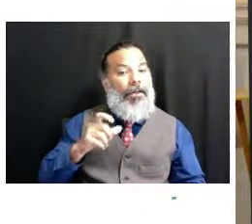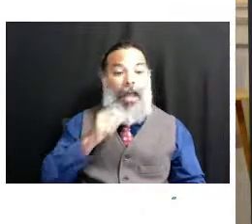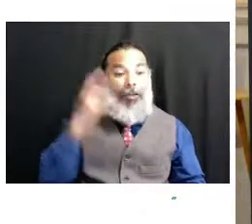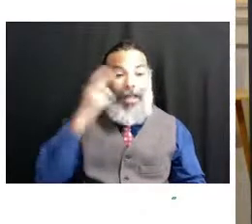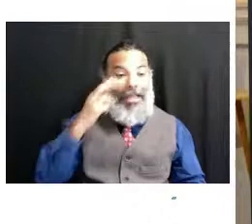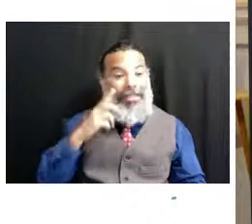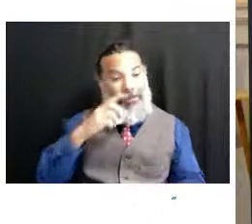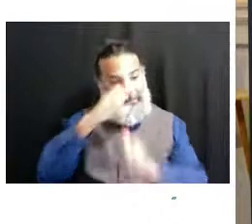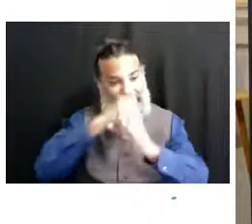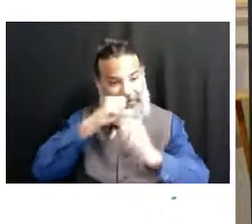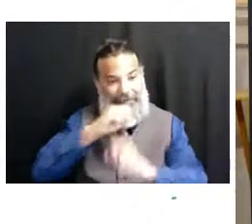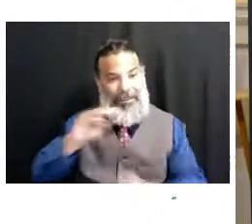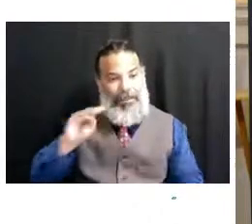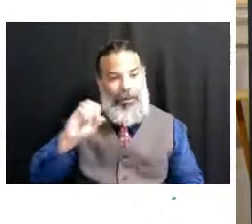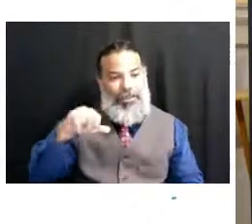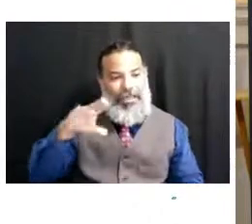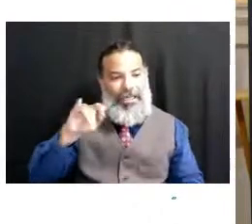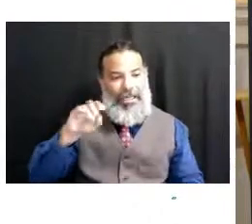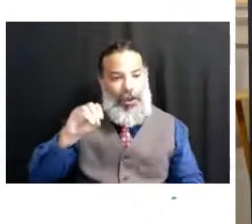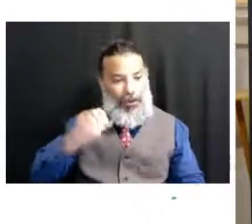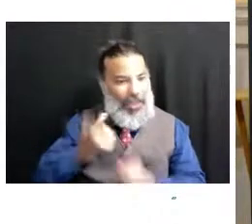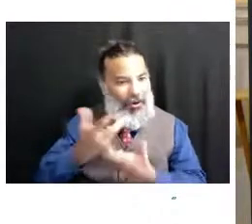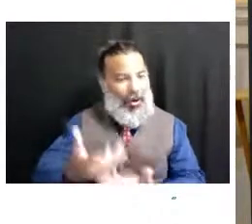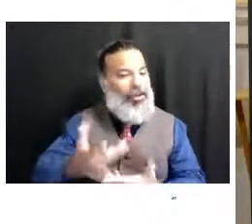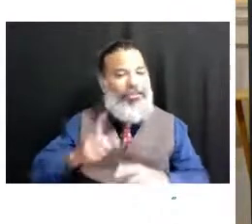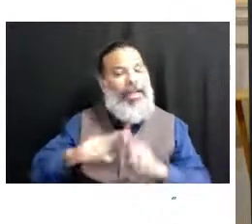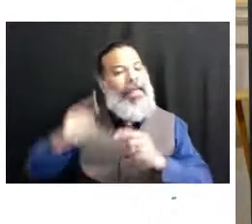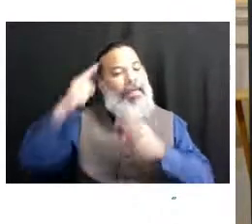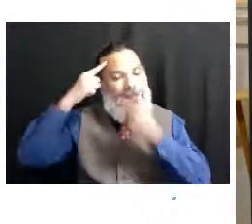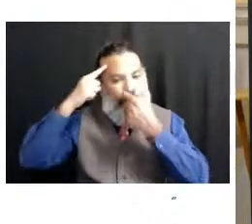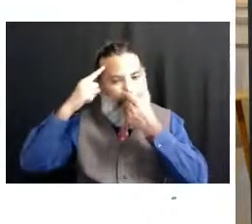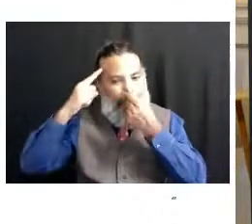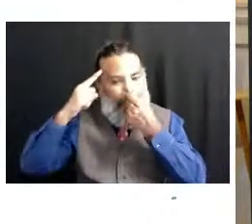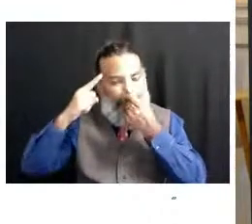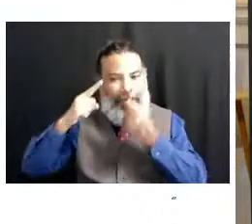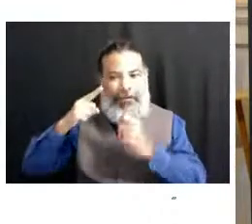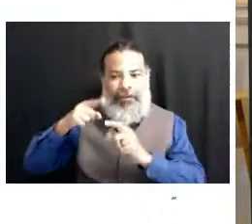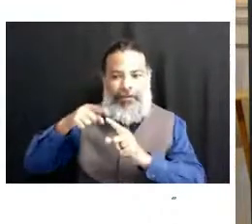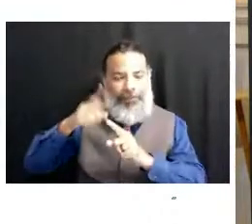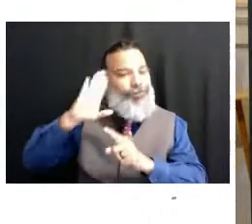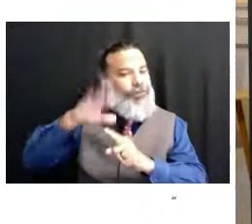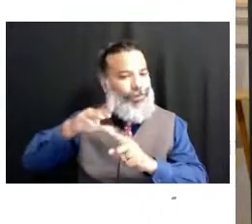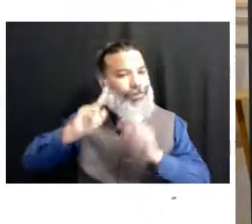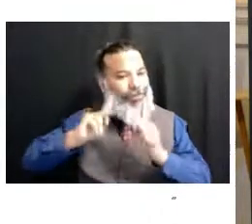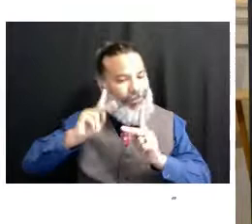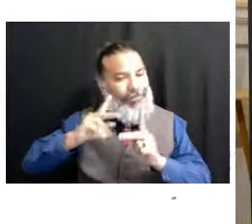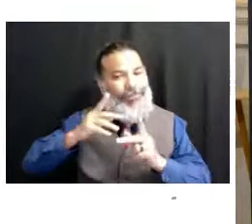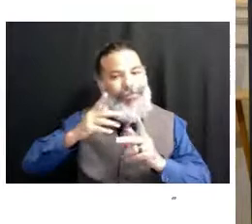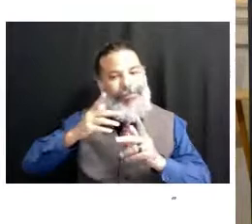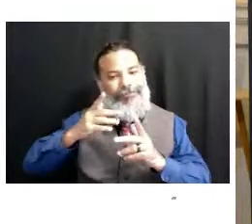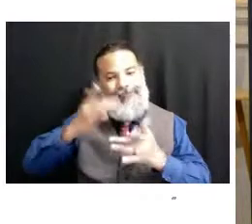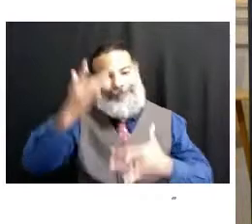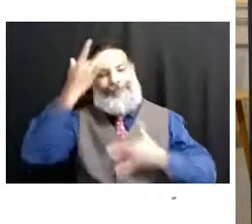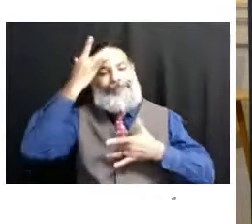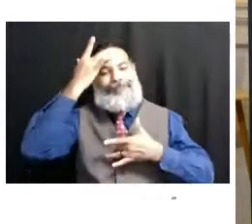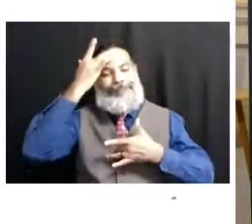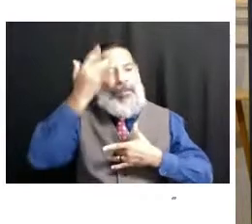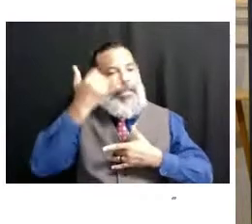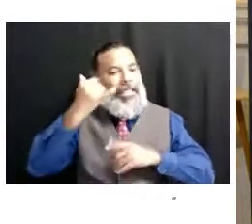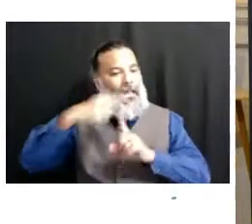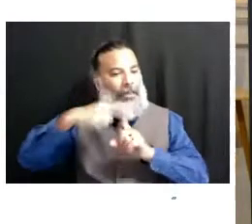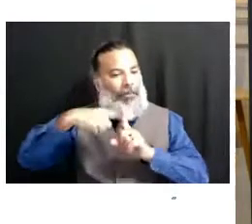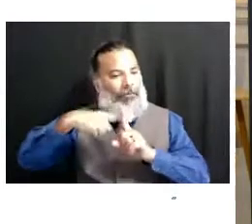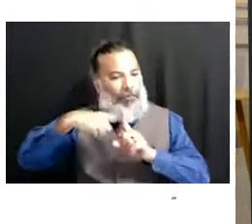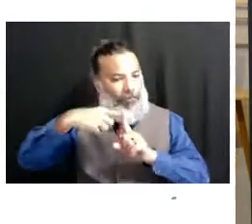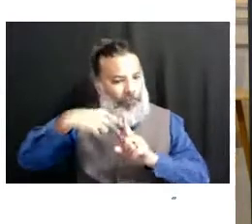mosquito, but they nonetheless knew that there were outbreaks of yellow fever